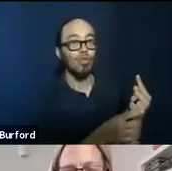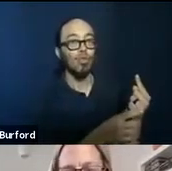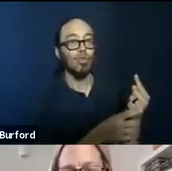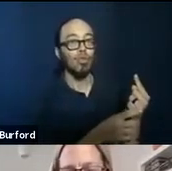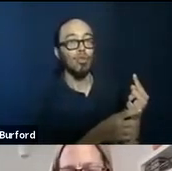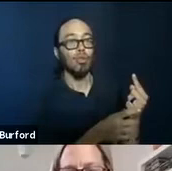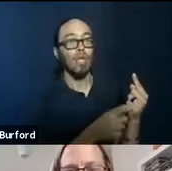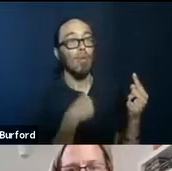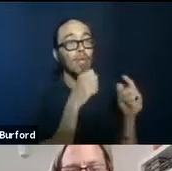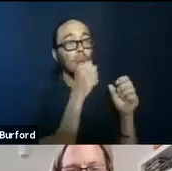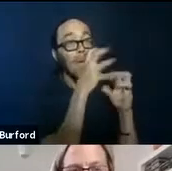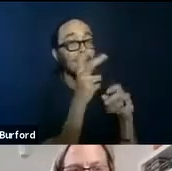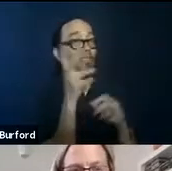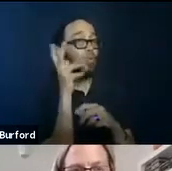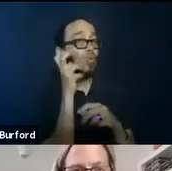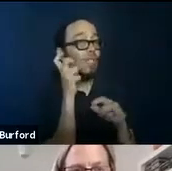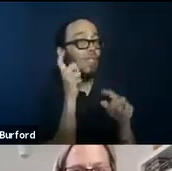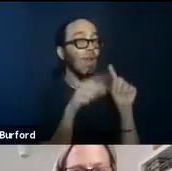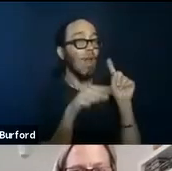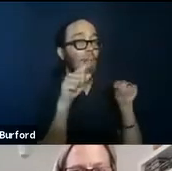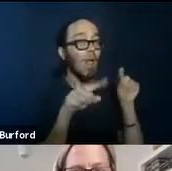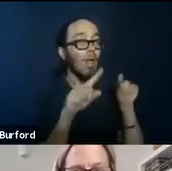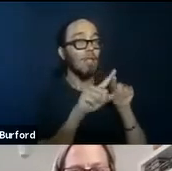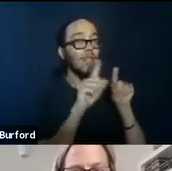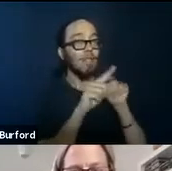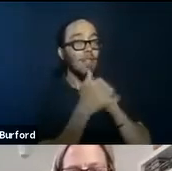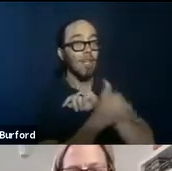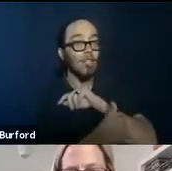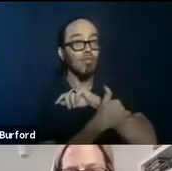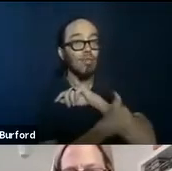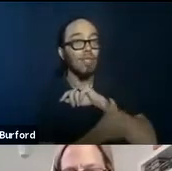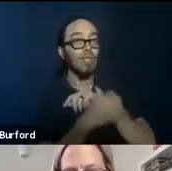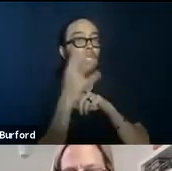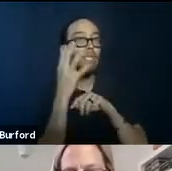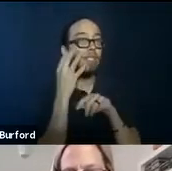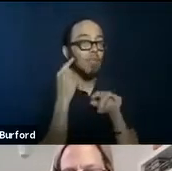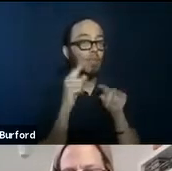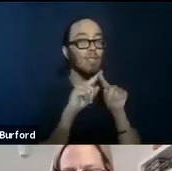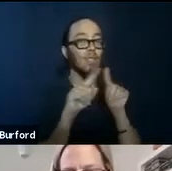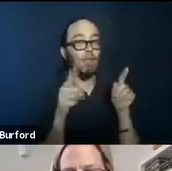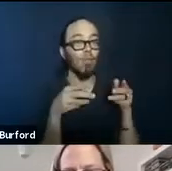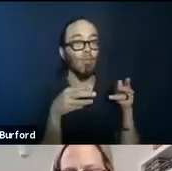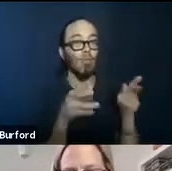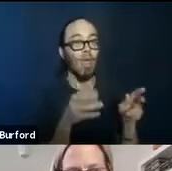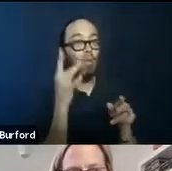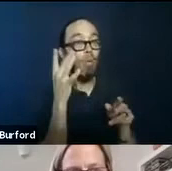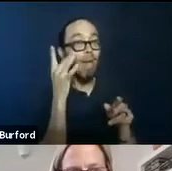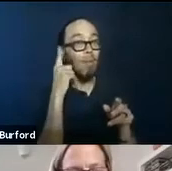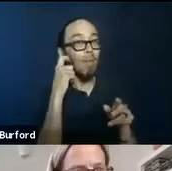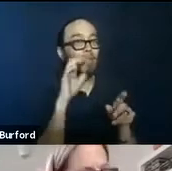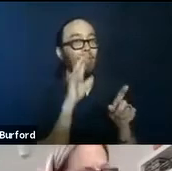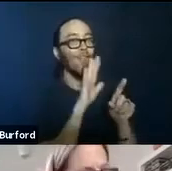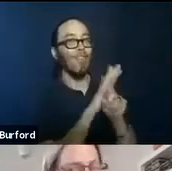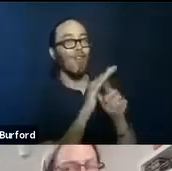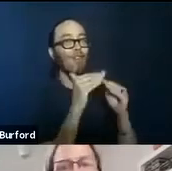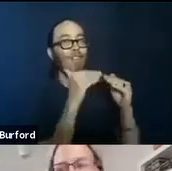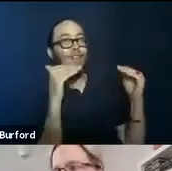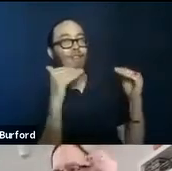amazing to hear how different countries experience it differently because of their level of technology